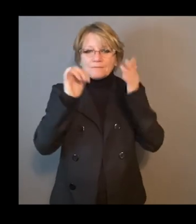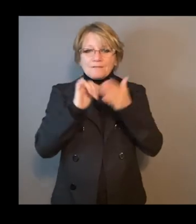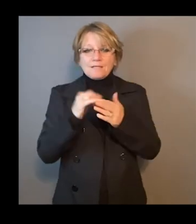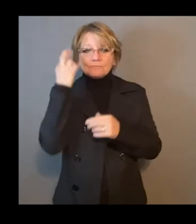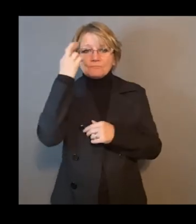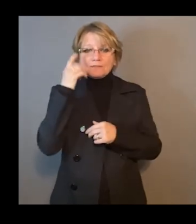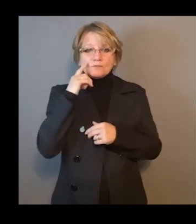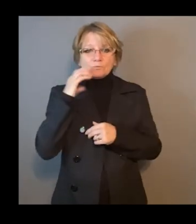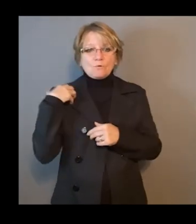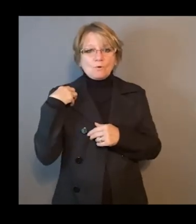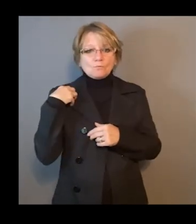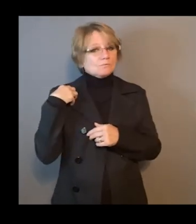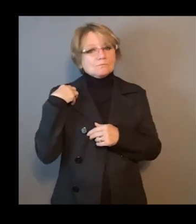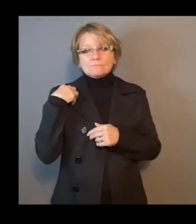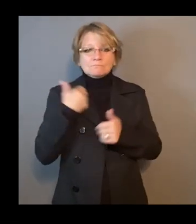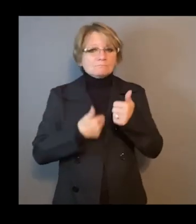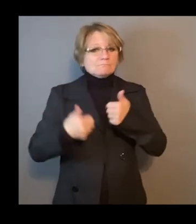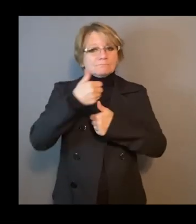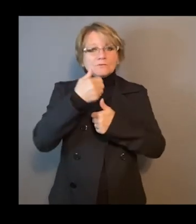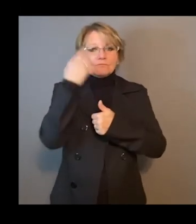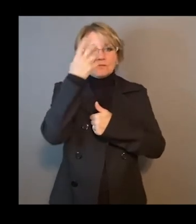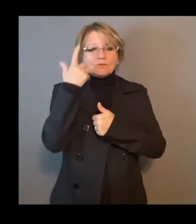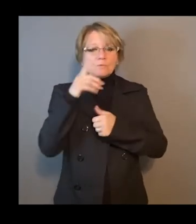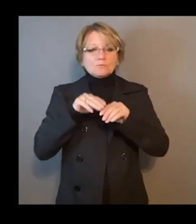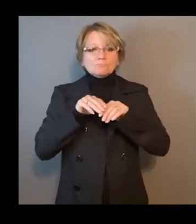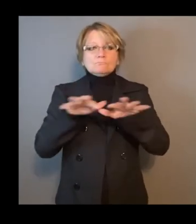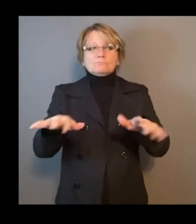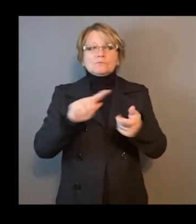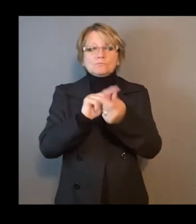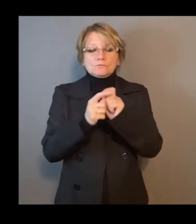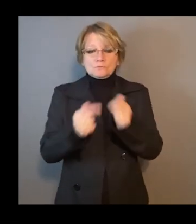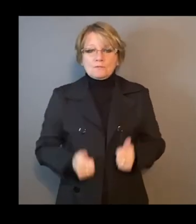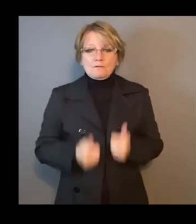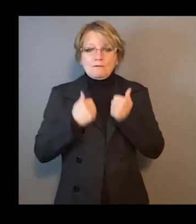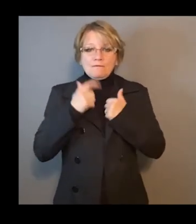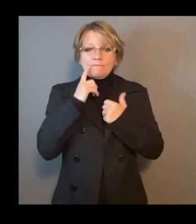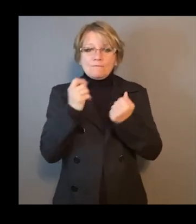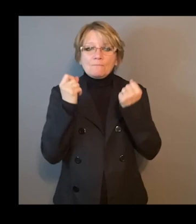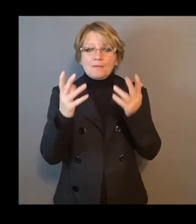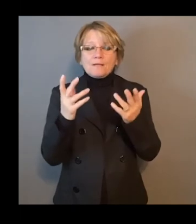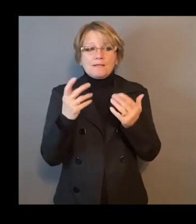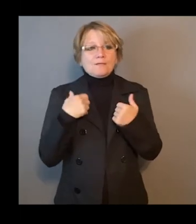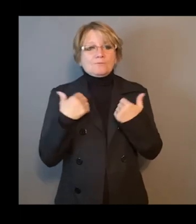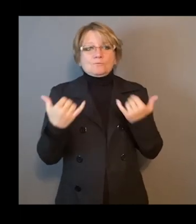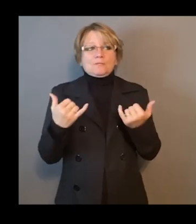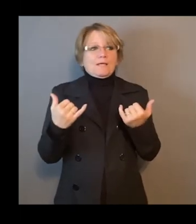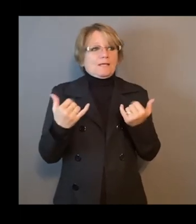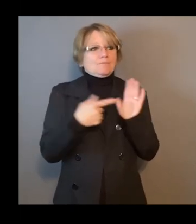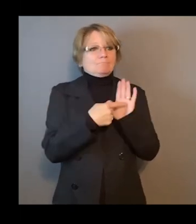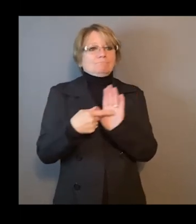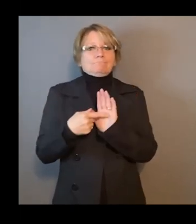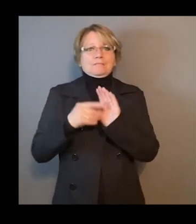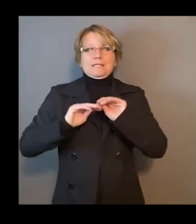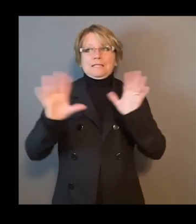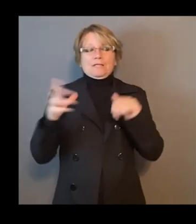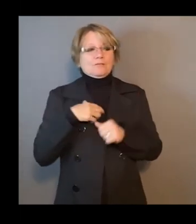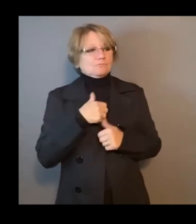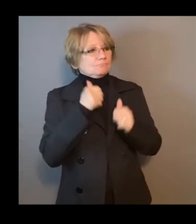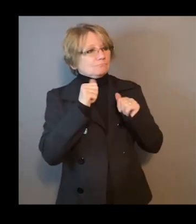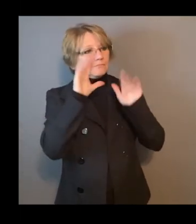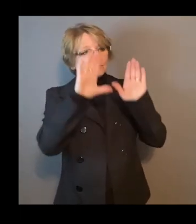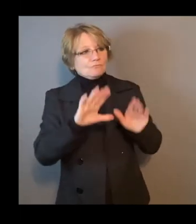basketball. That's kind of secondary. You coach because you want to make a difference in the lives of many, and today is evidence of that. So great job,